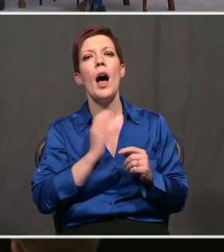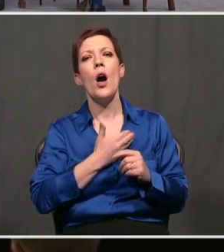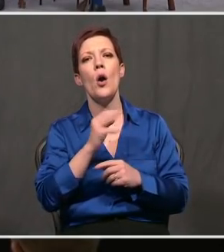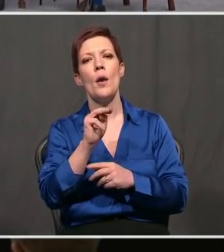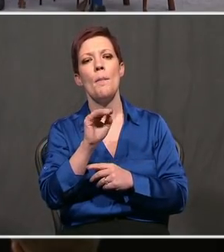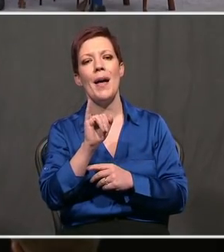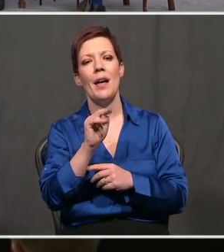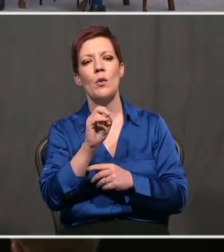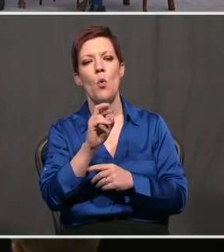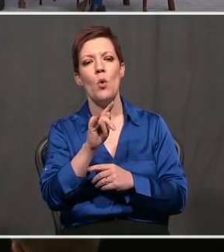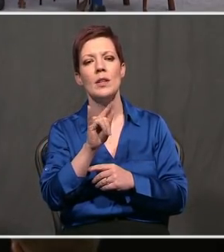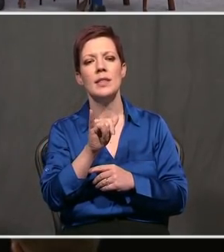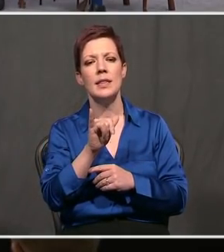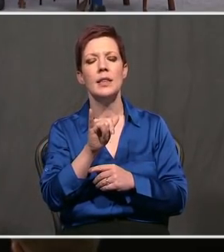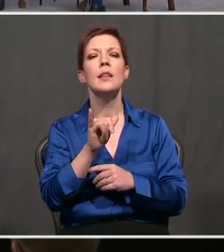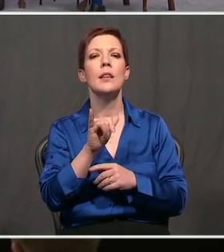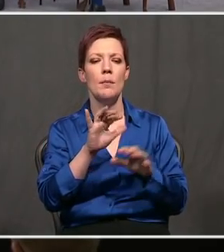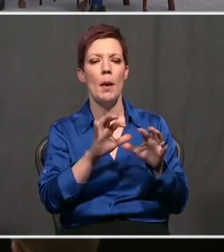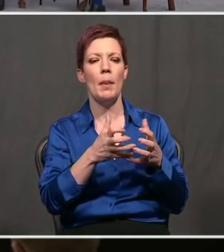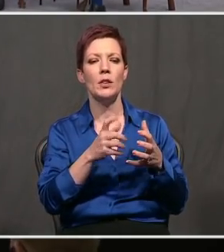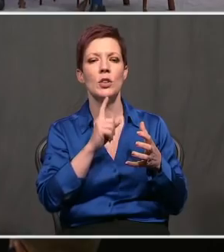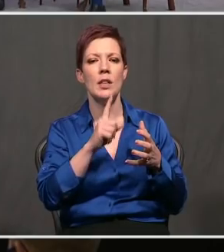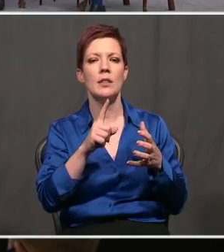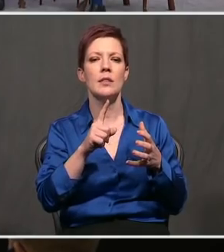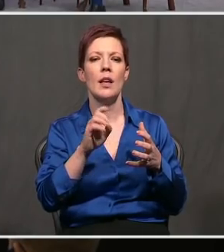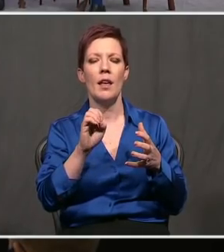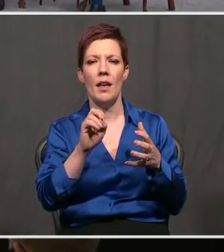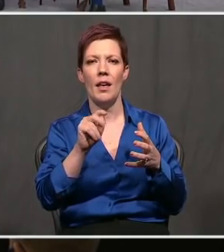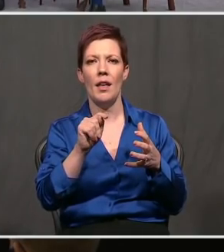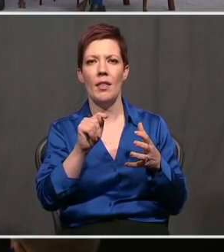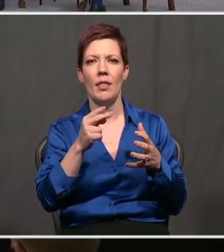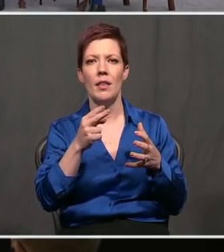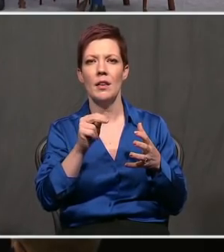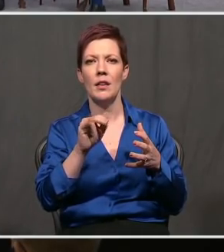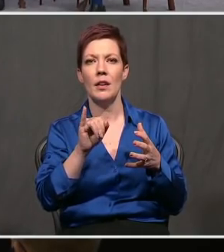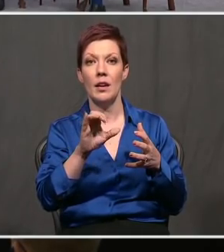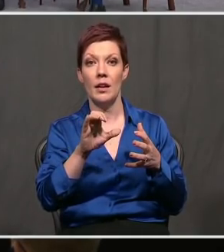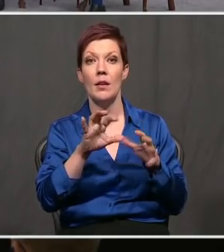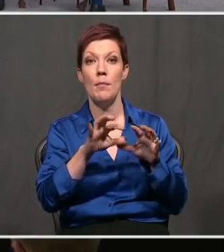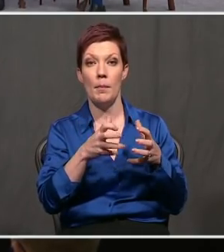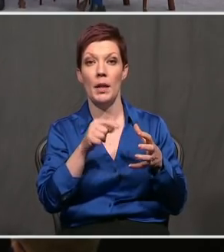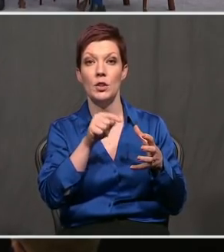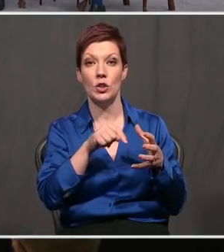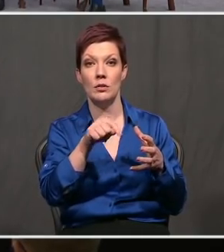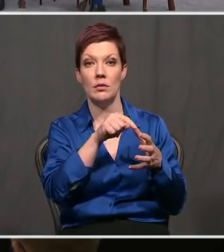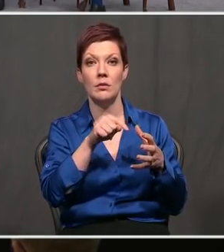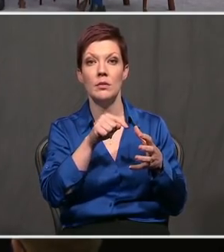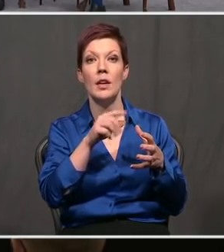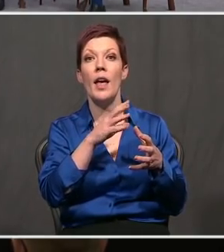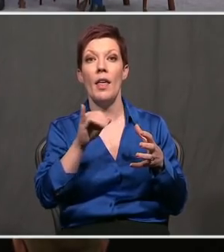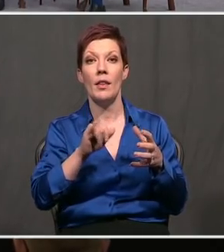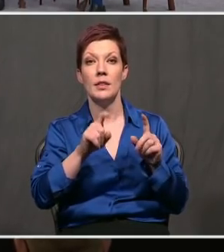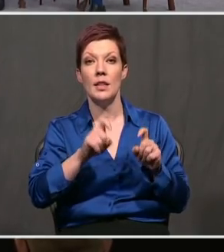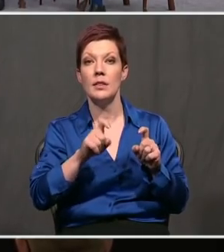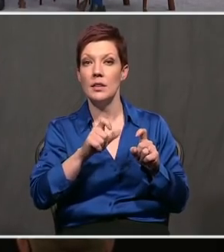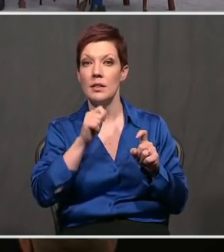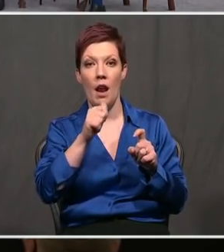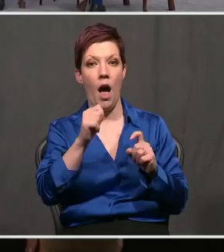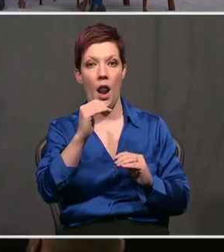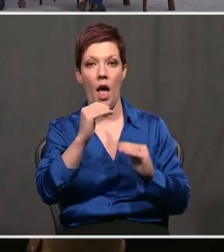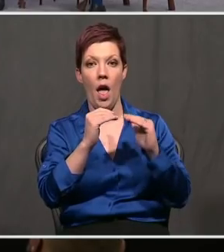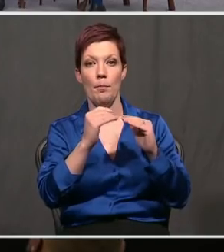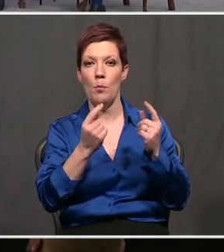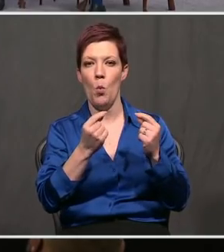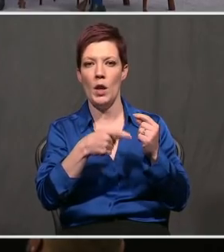populations, our ethnic populations, were not, the uptake in testing was not as it should be. So We tasked that